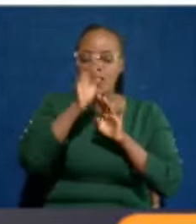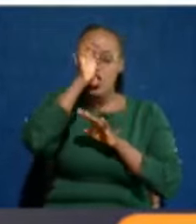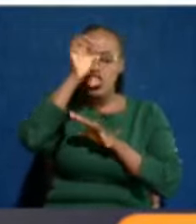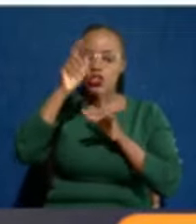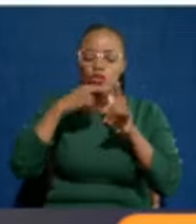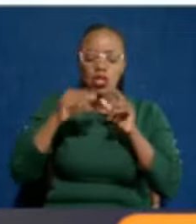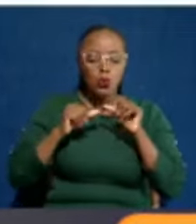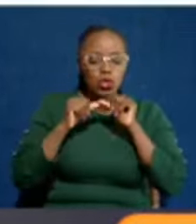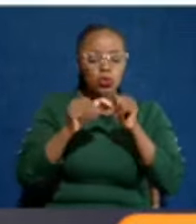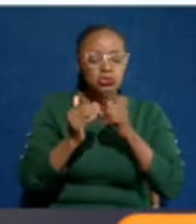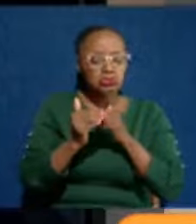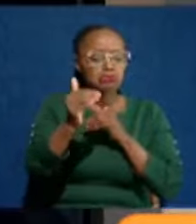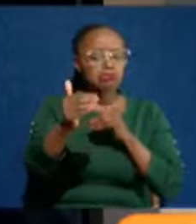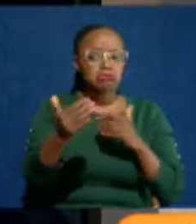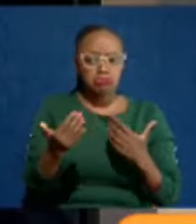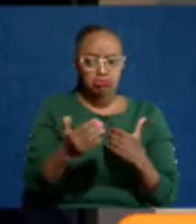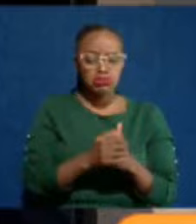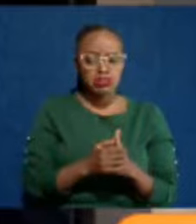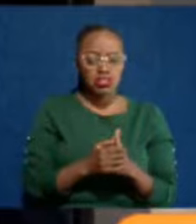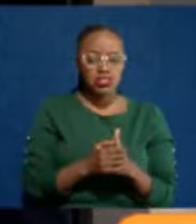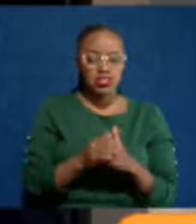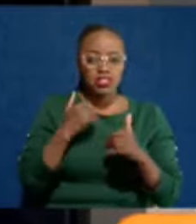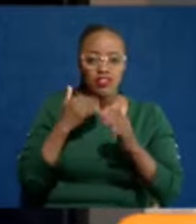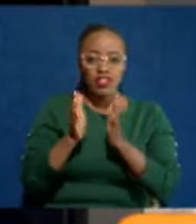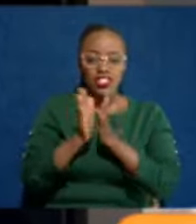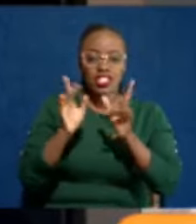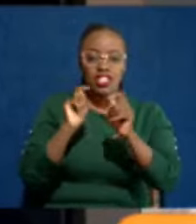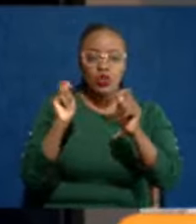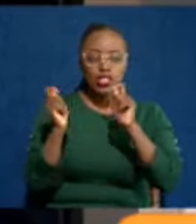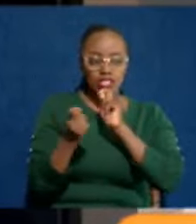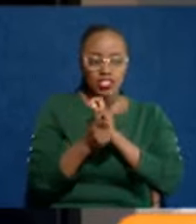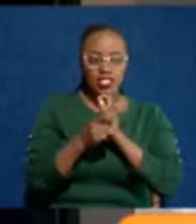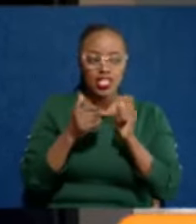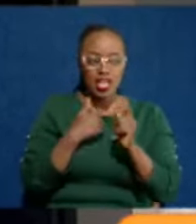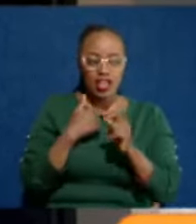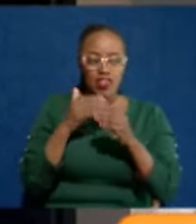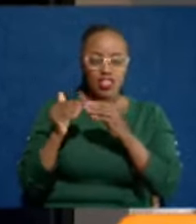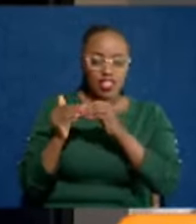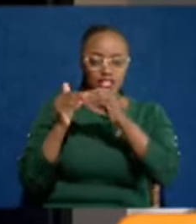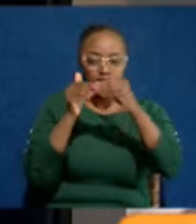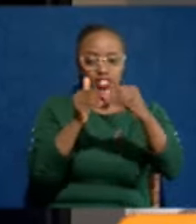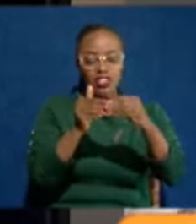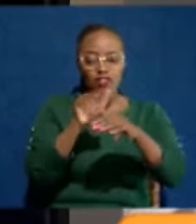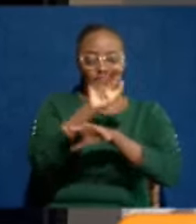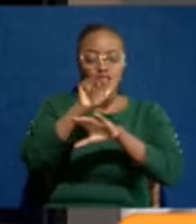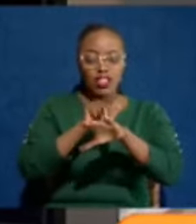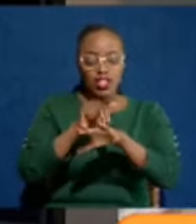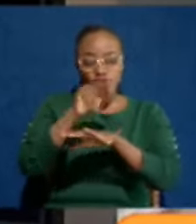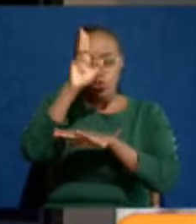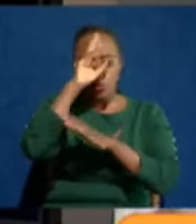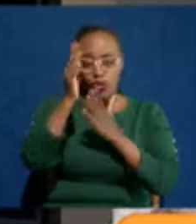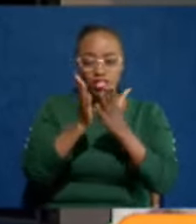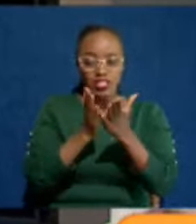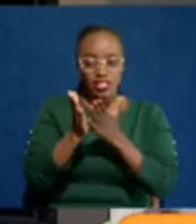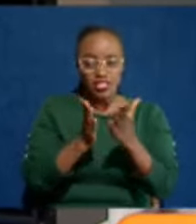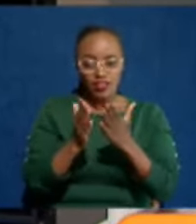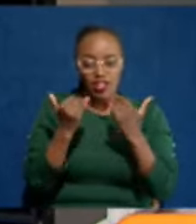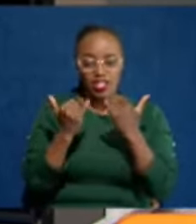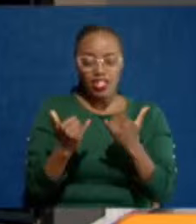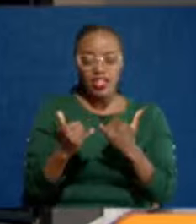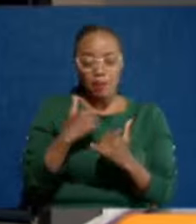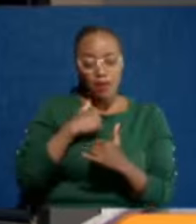move on. Actually, there was an entire change at the leadership of the National Police Service. Right now, I